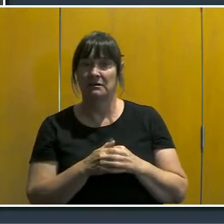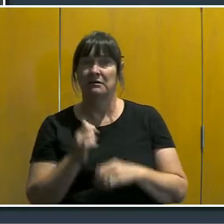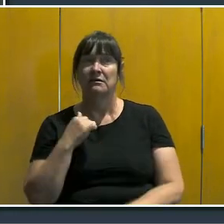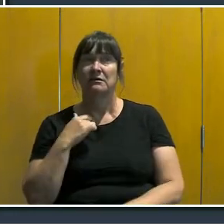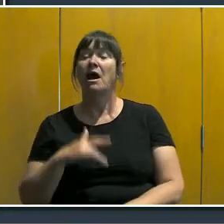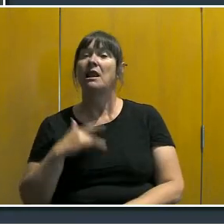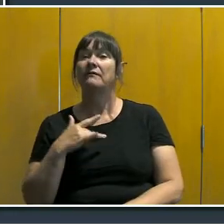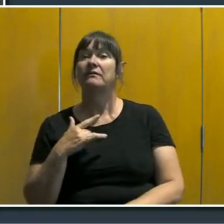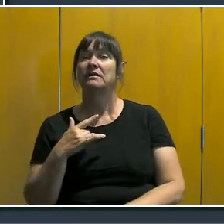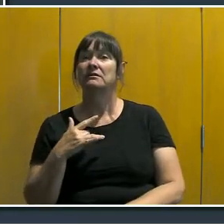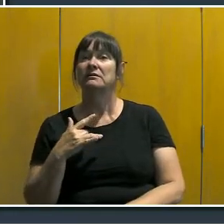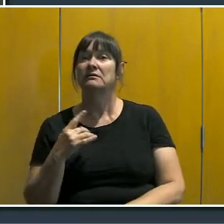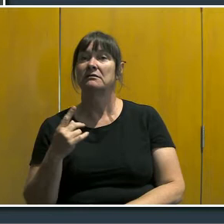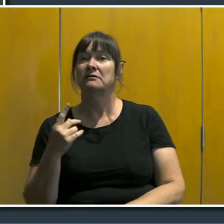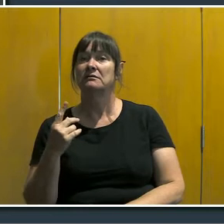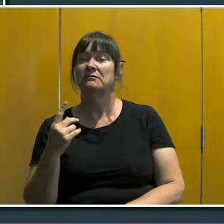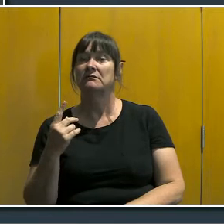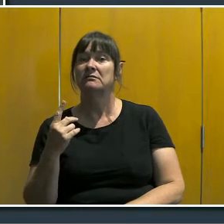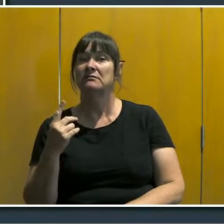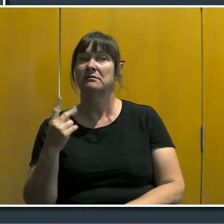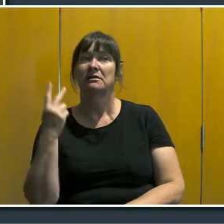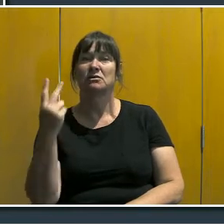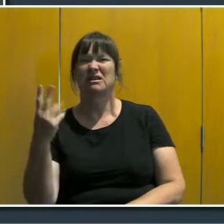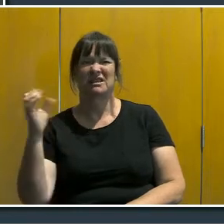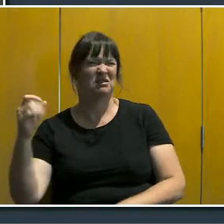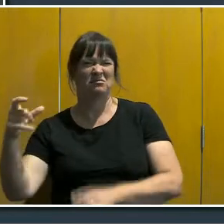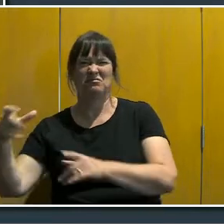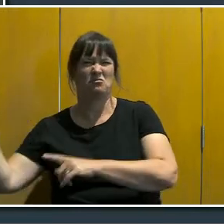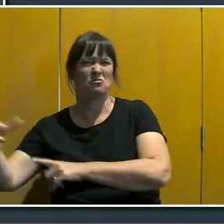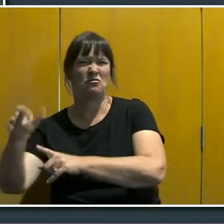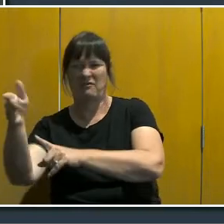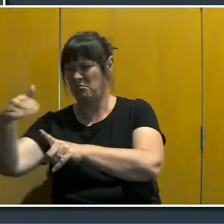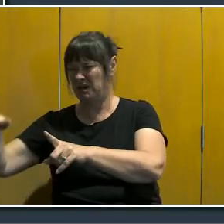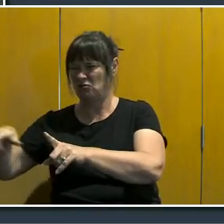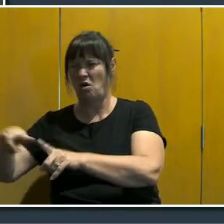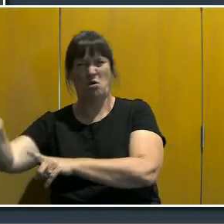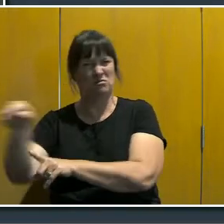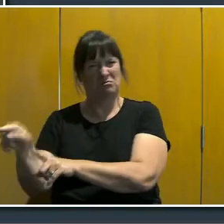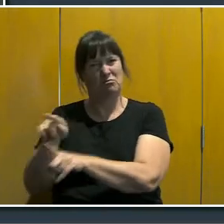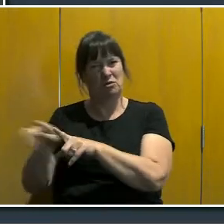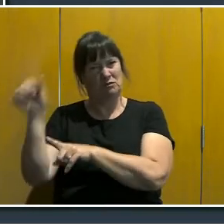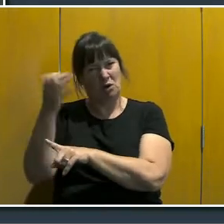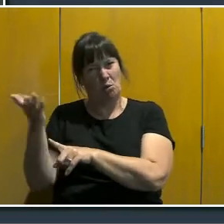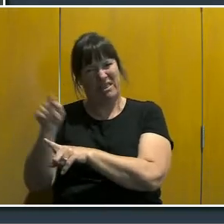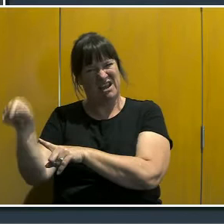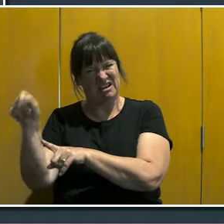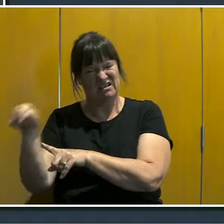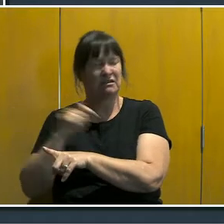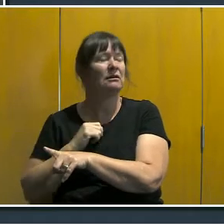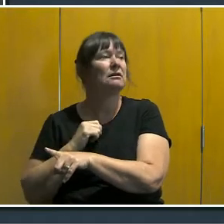Loop, number 20, the Loop, just Riverbend Road. I'm sure most of you would know where it is.